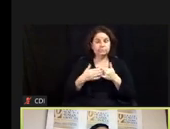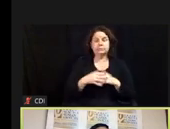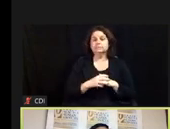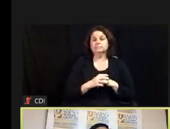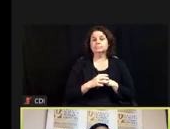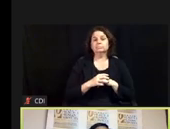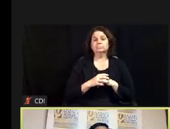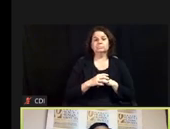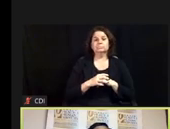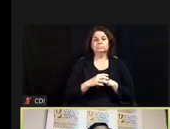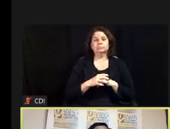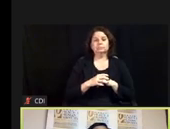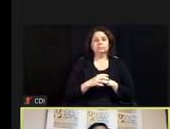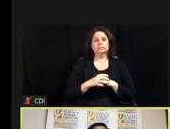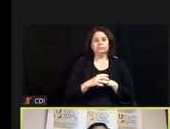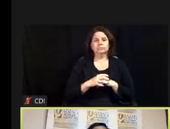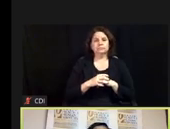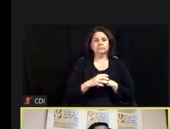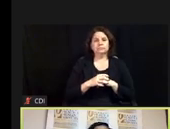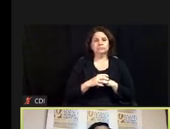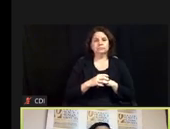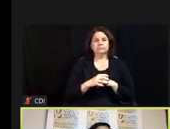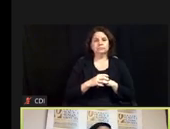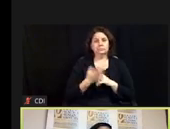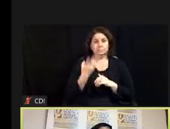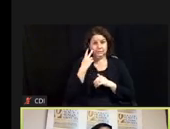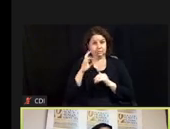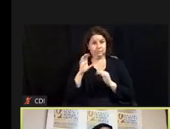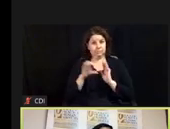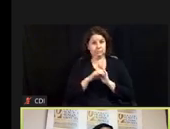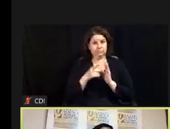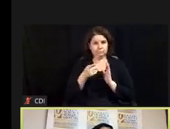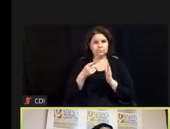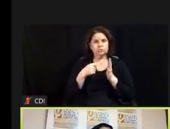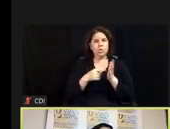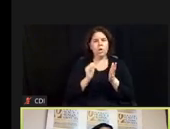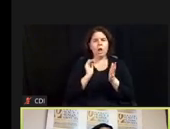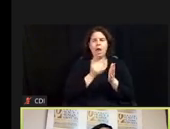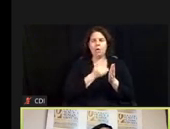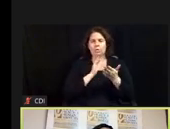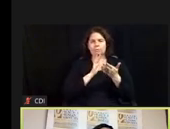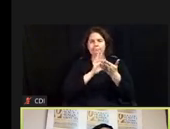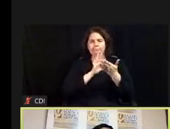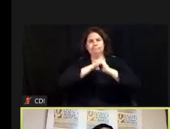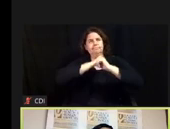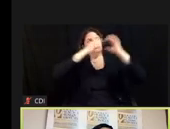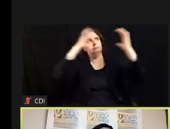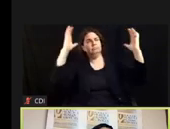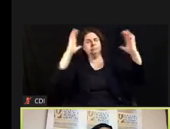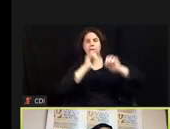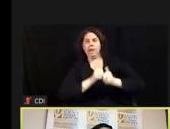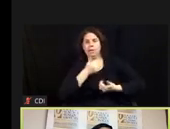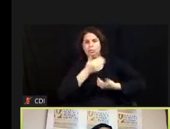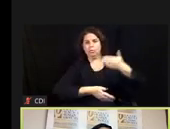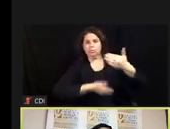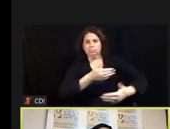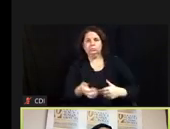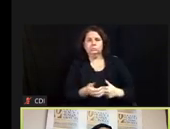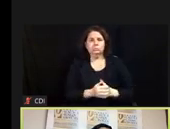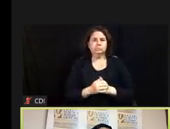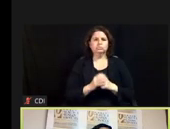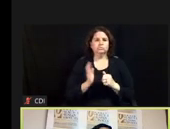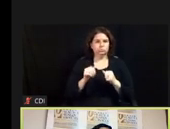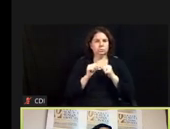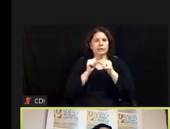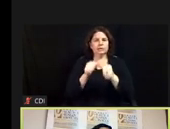This is just to show some of the strategic planning work that we have started and that we are continuing. Next slide, please.